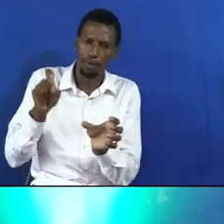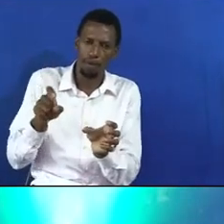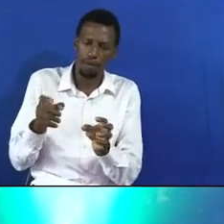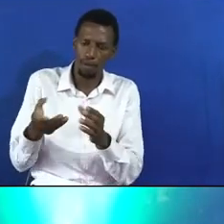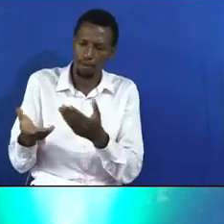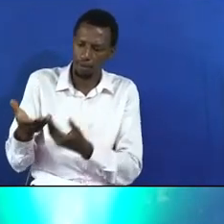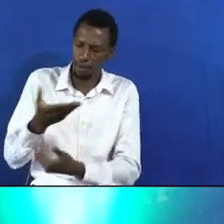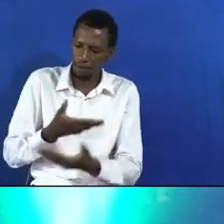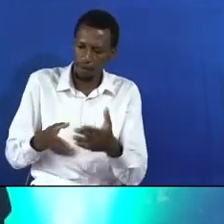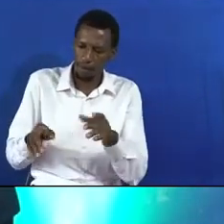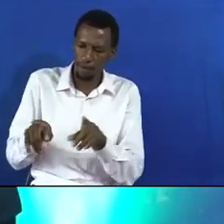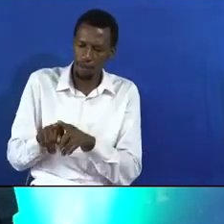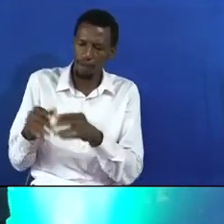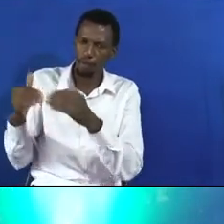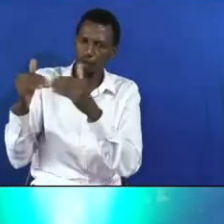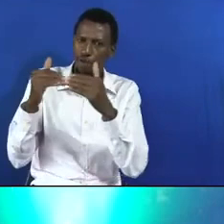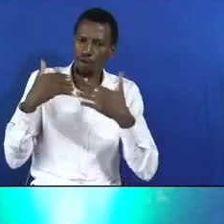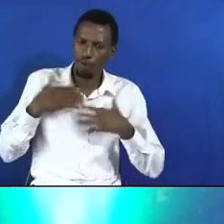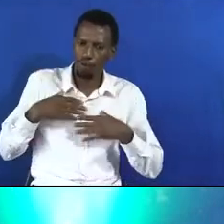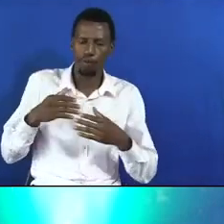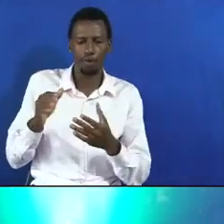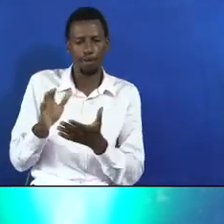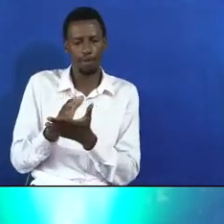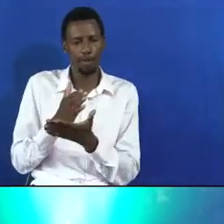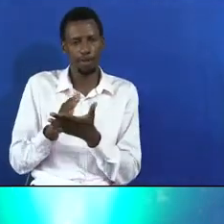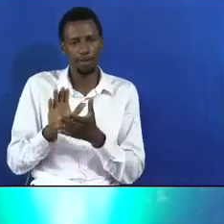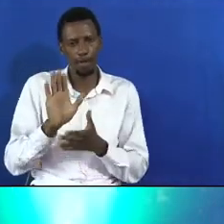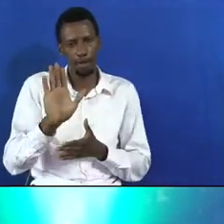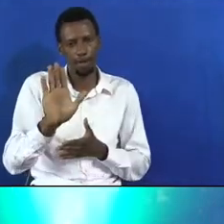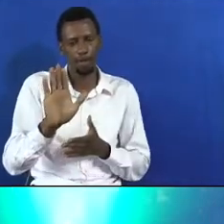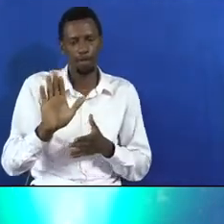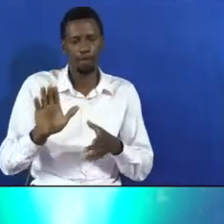God's intended family? Share your life with them.